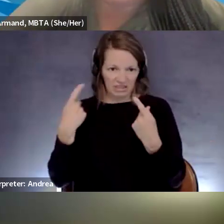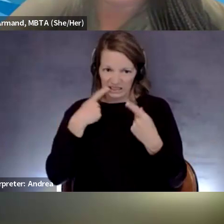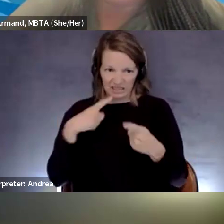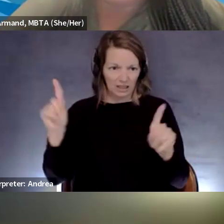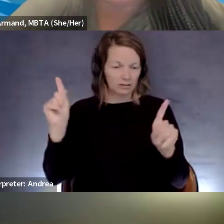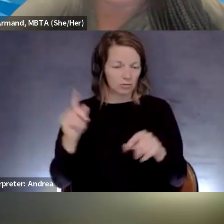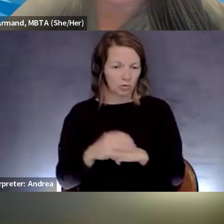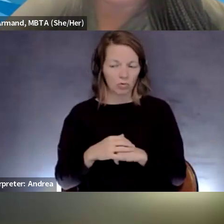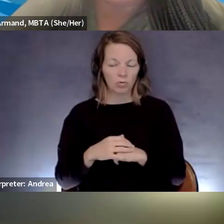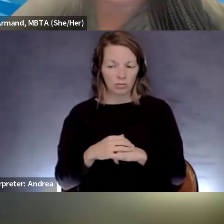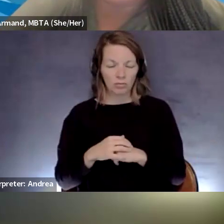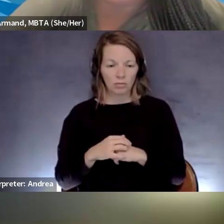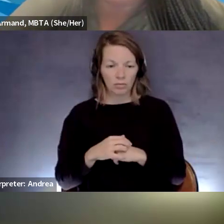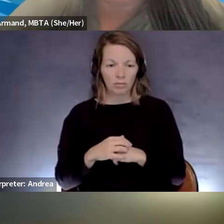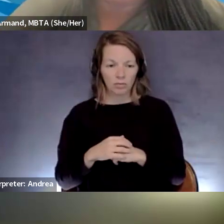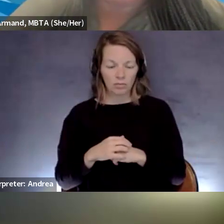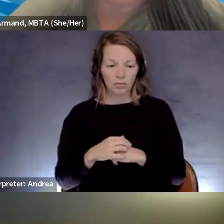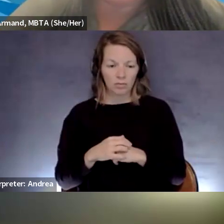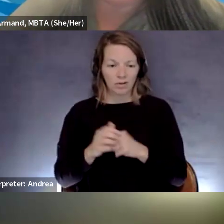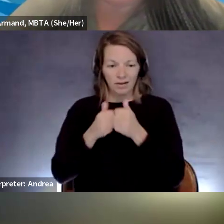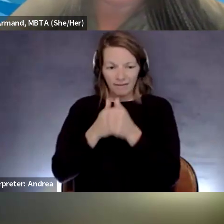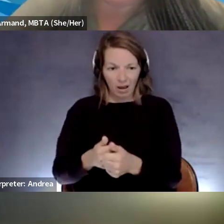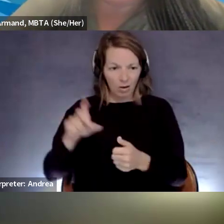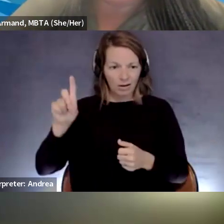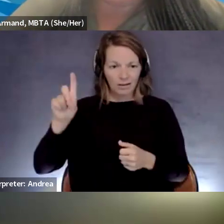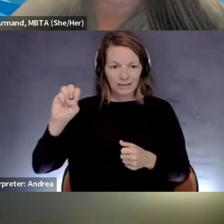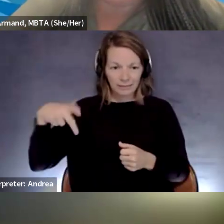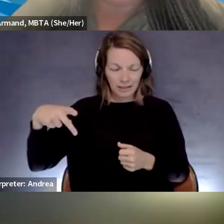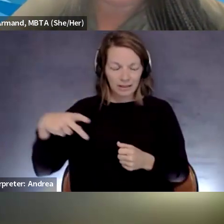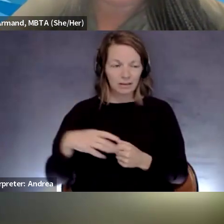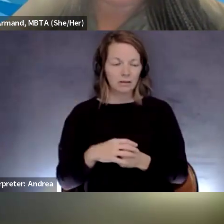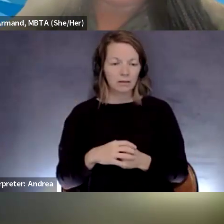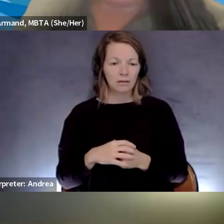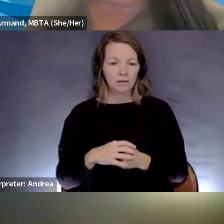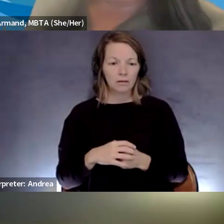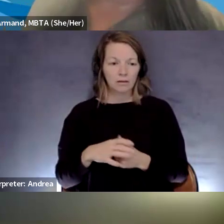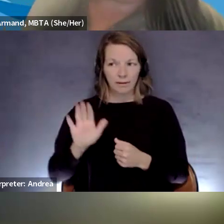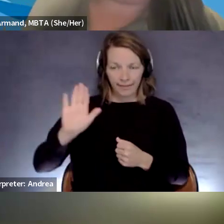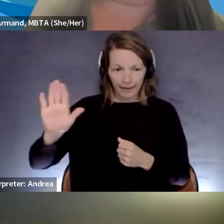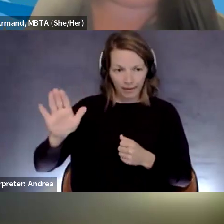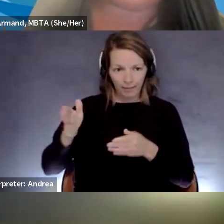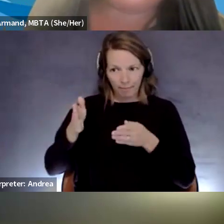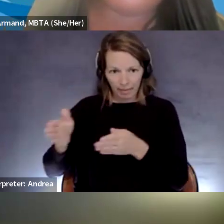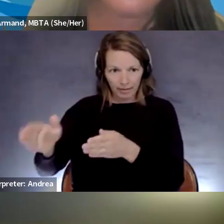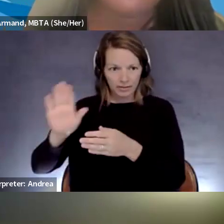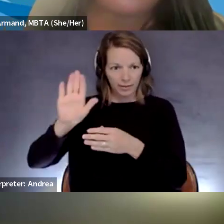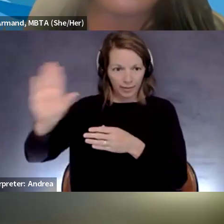had we've followed the DEP means and methods and guidance,